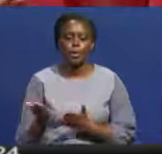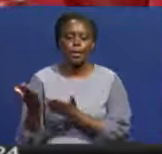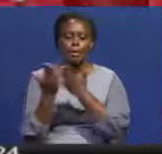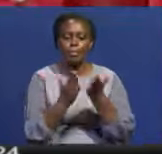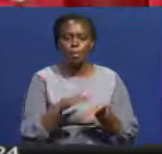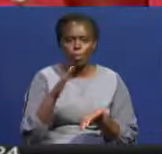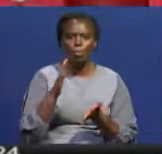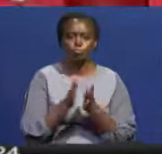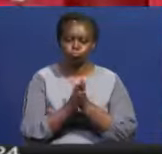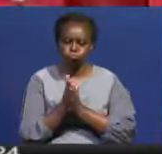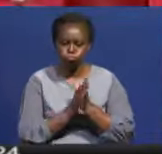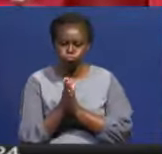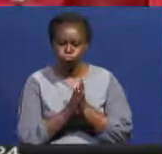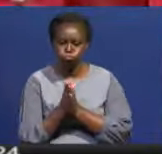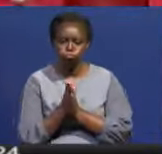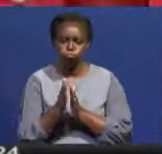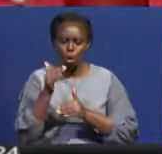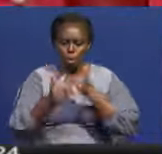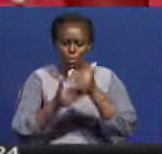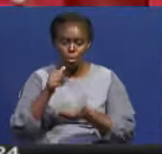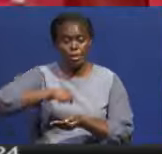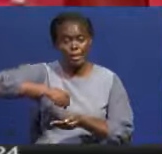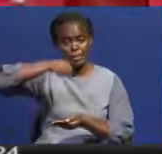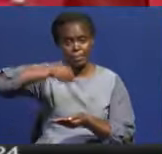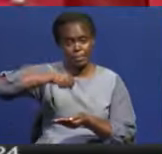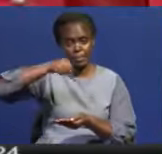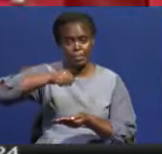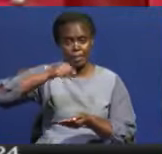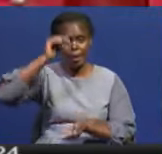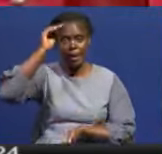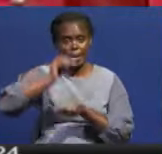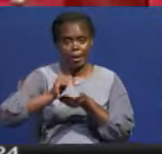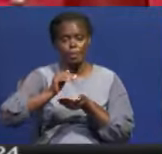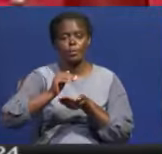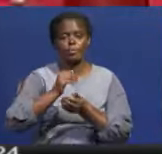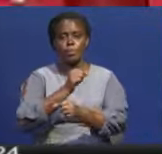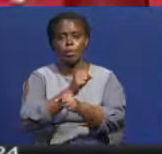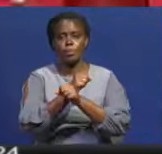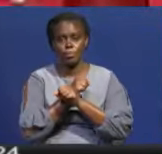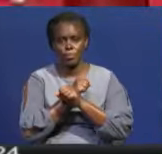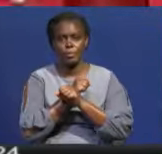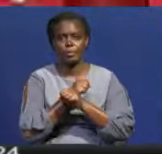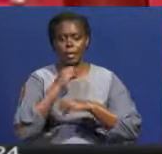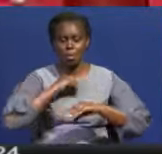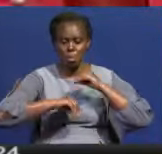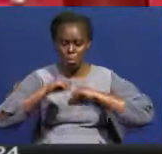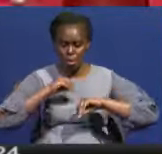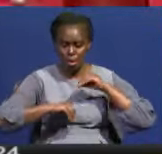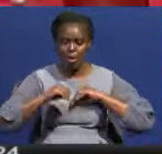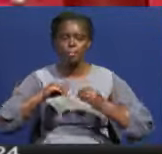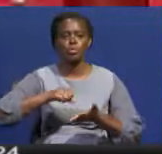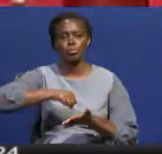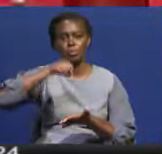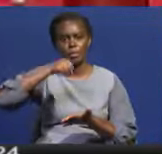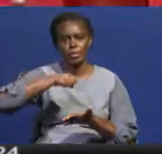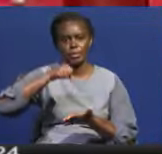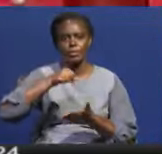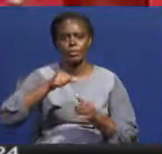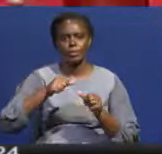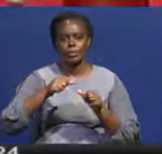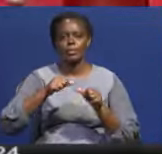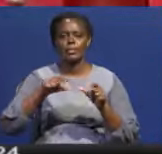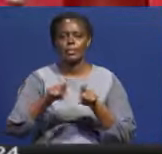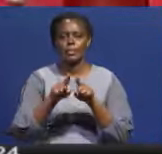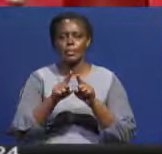a more robust budget-making process, reduce or prevent budgeted corruption, maintain